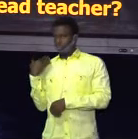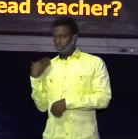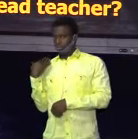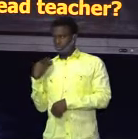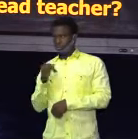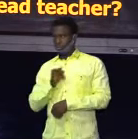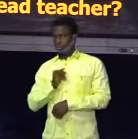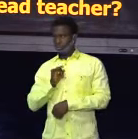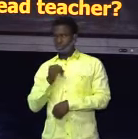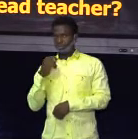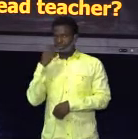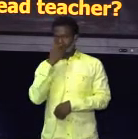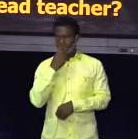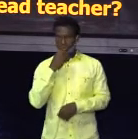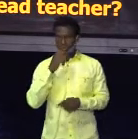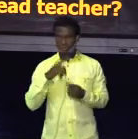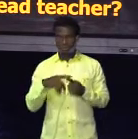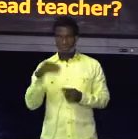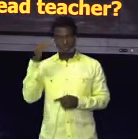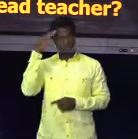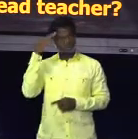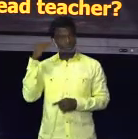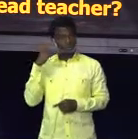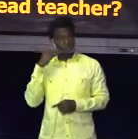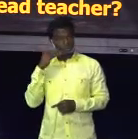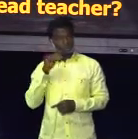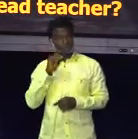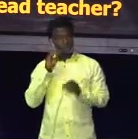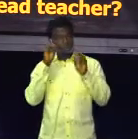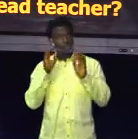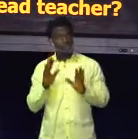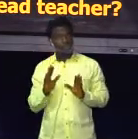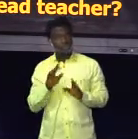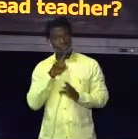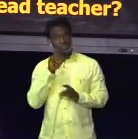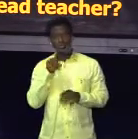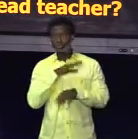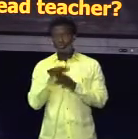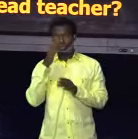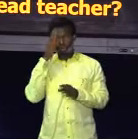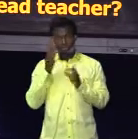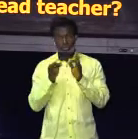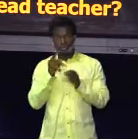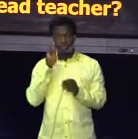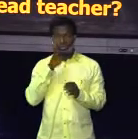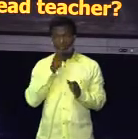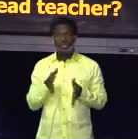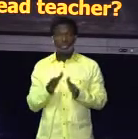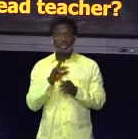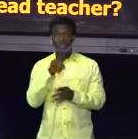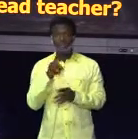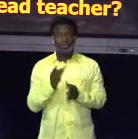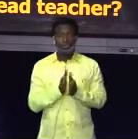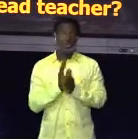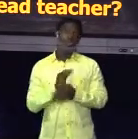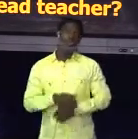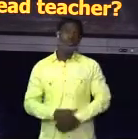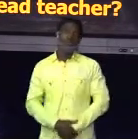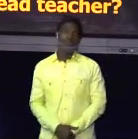head teacher? You don't know whether you'll be permitted to speak with the head teacher, so use the word could. Could I speak to the head